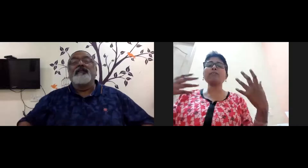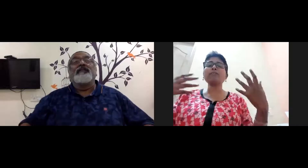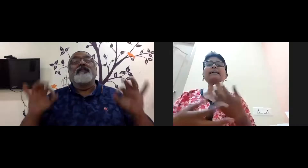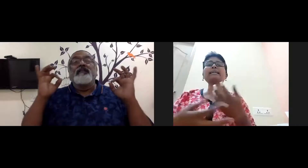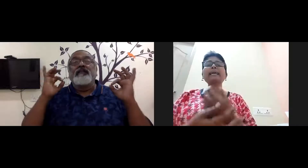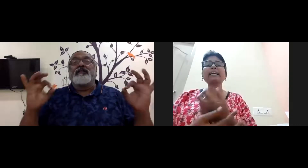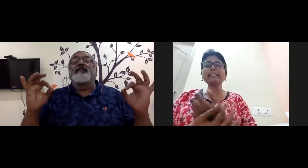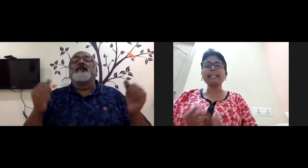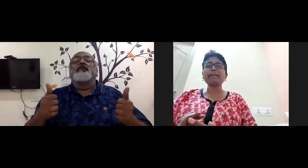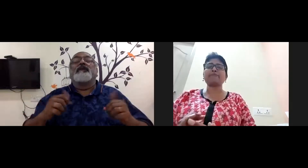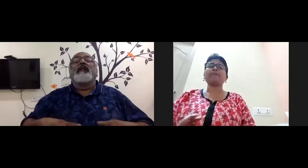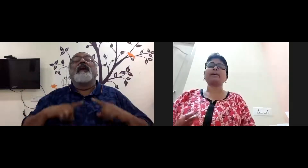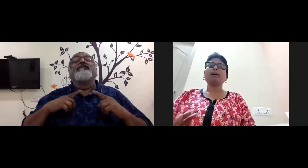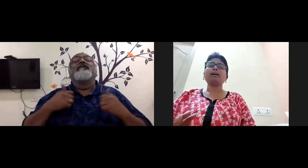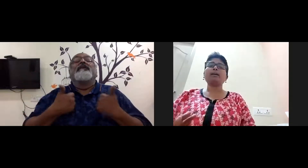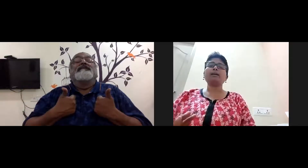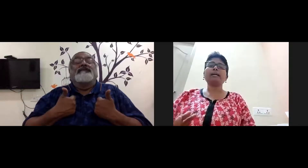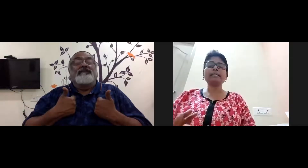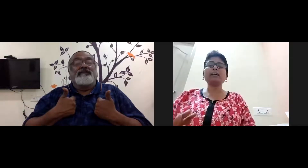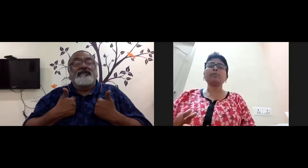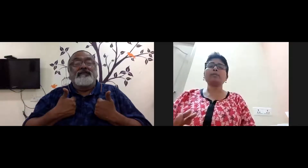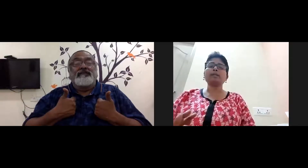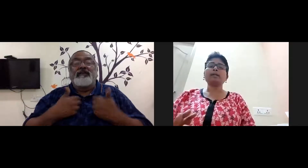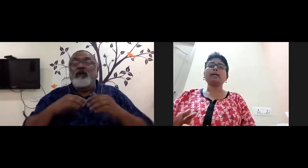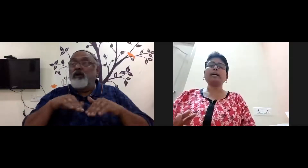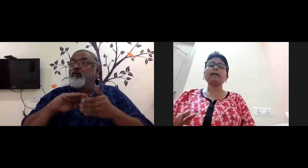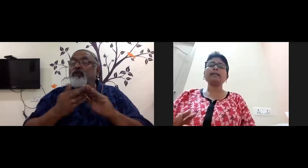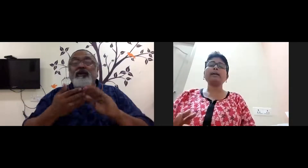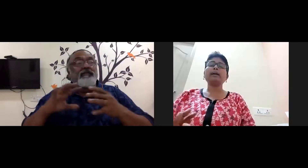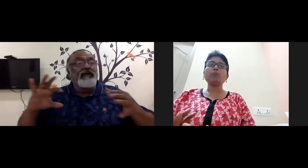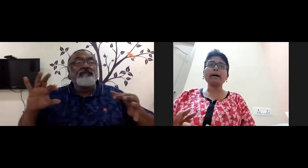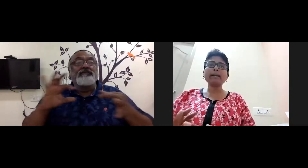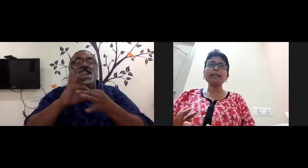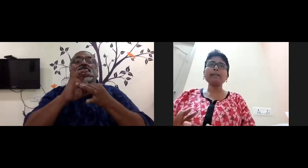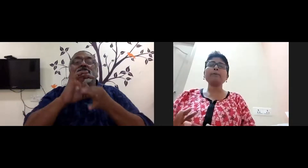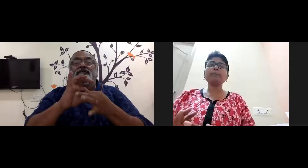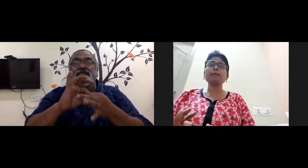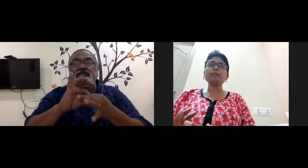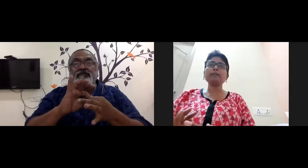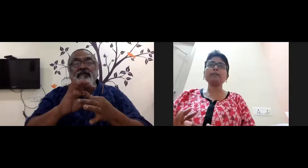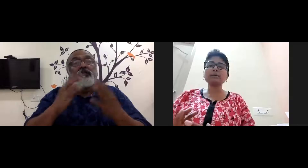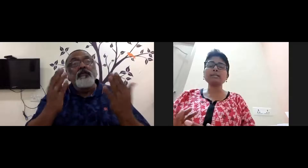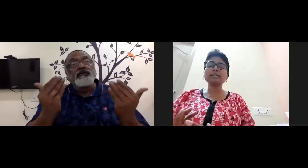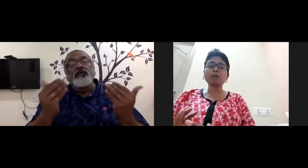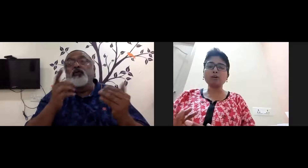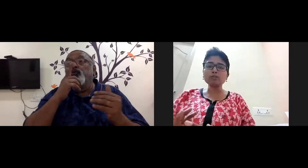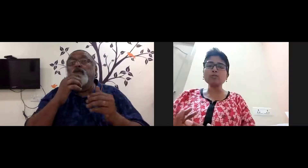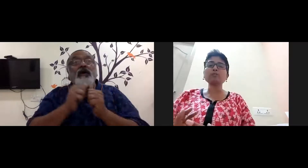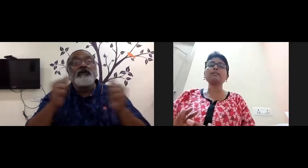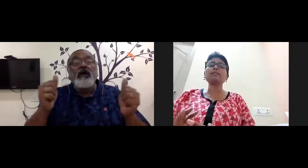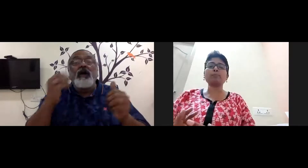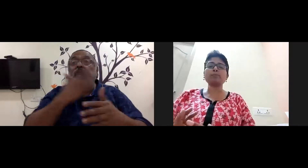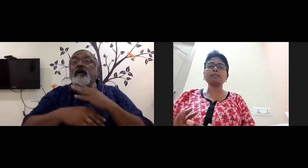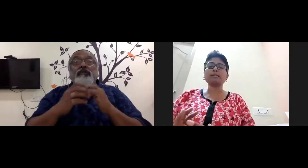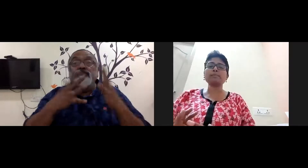a holistic, healthy life in the community. And while people without disabilities are also